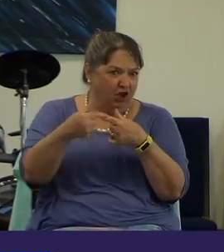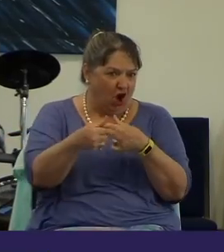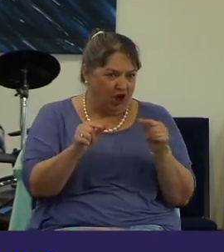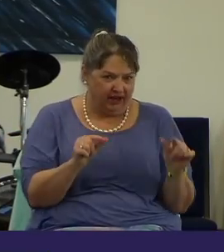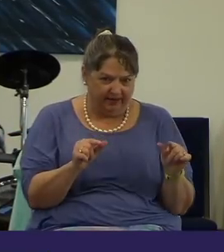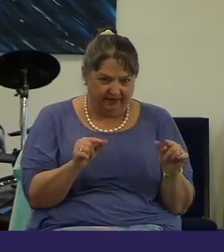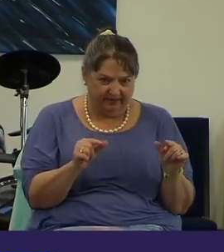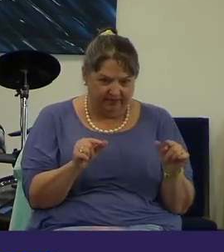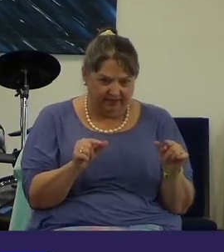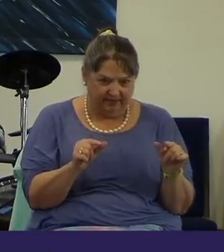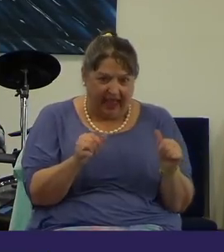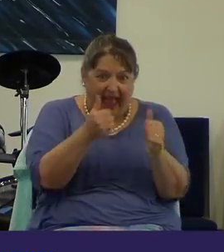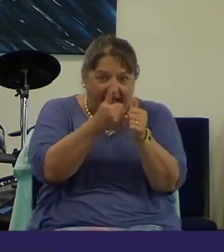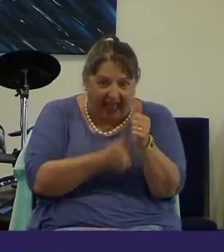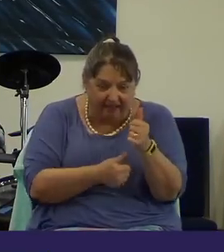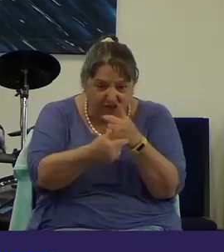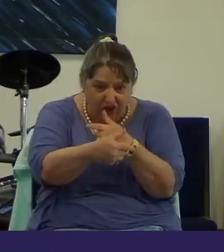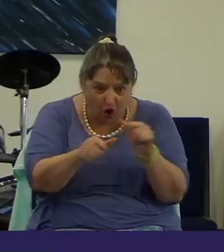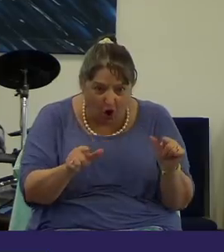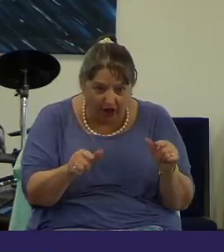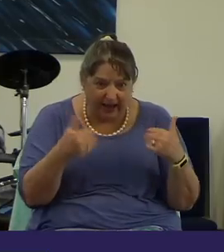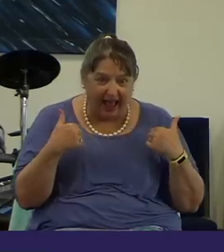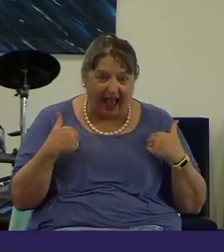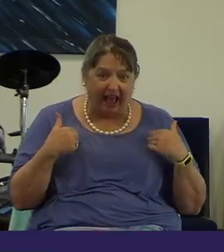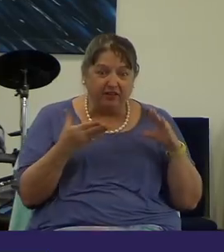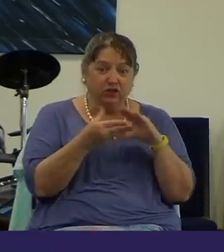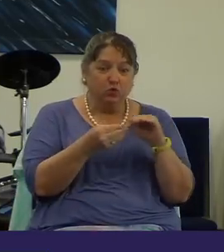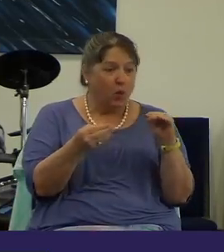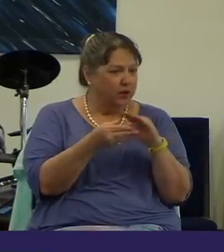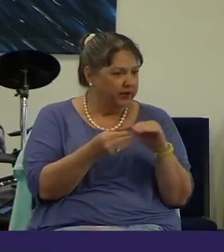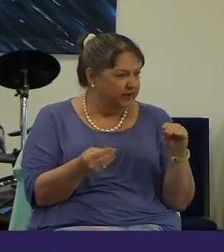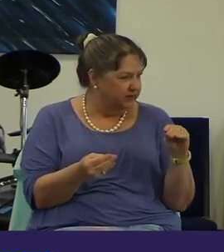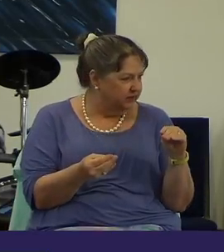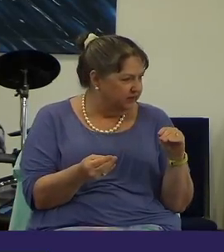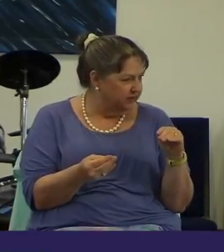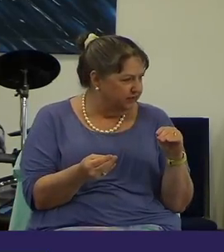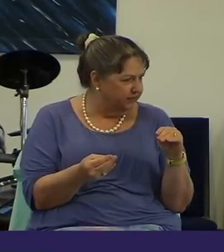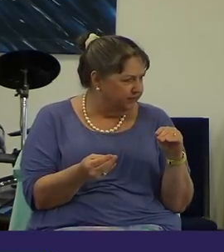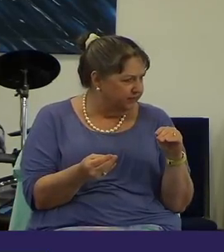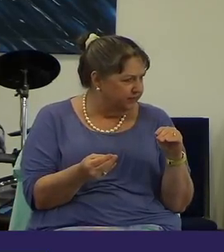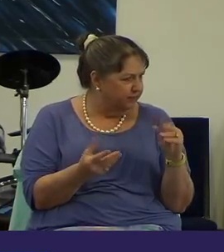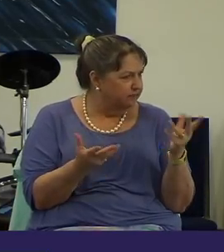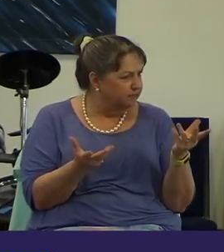Every garden has a story behind it. In other words,